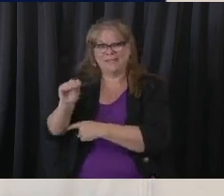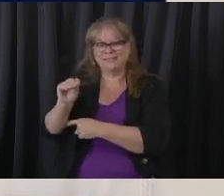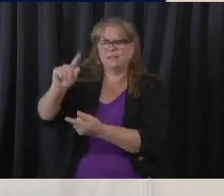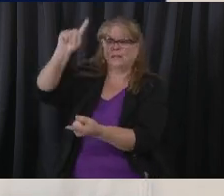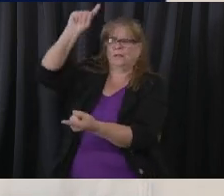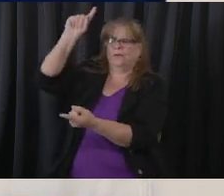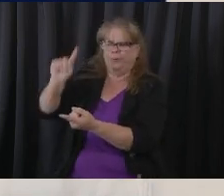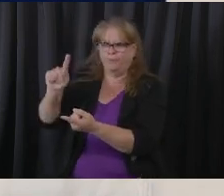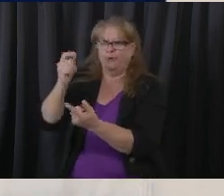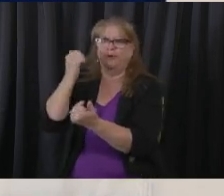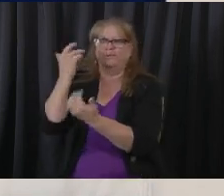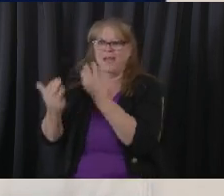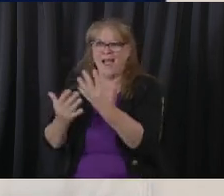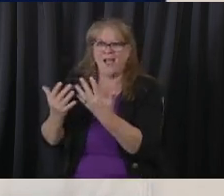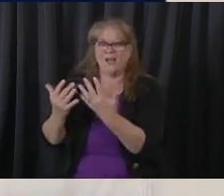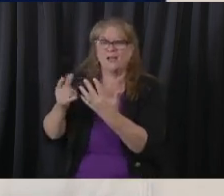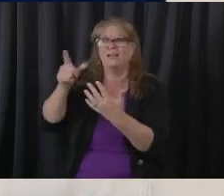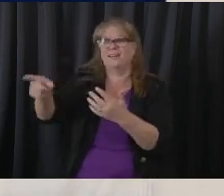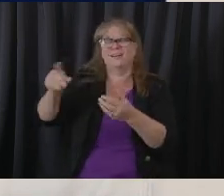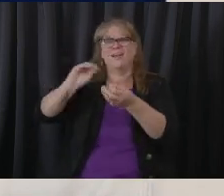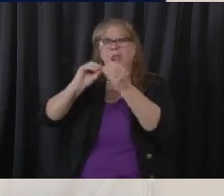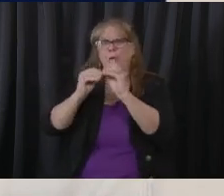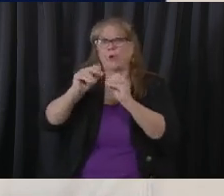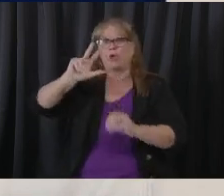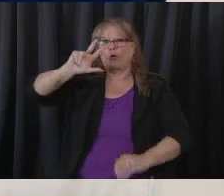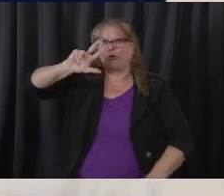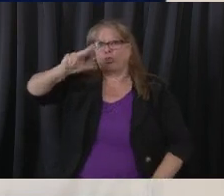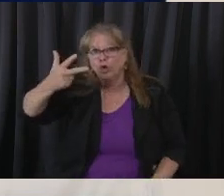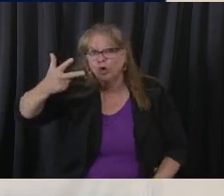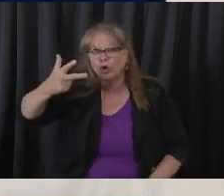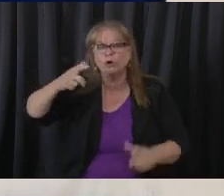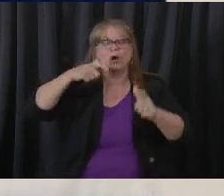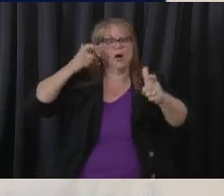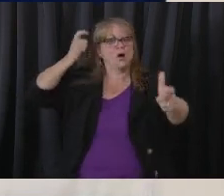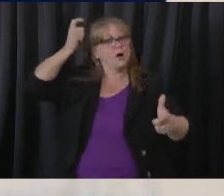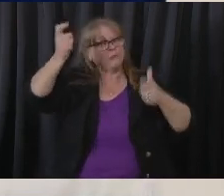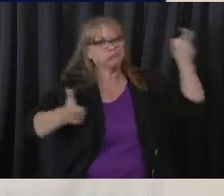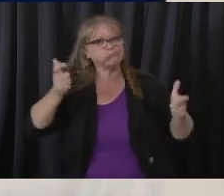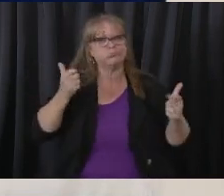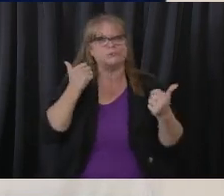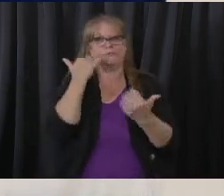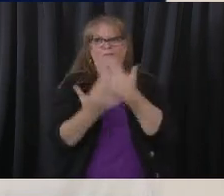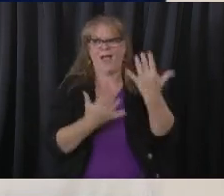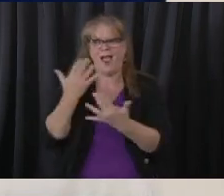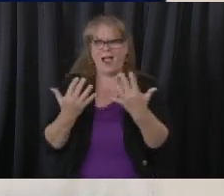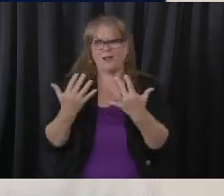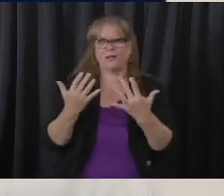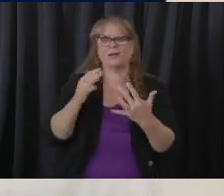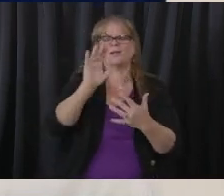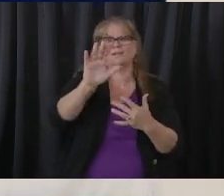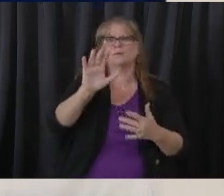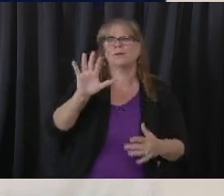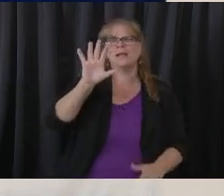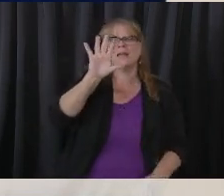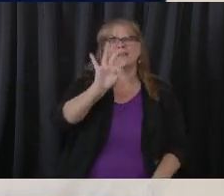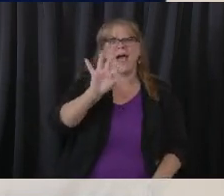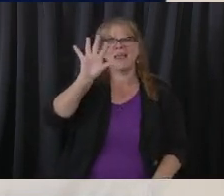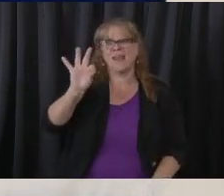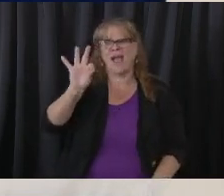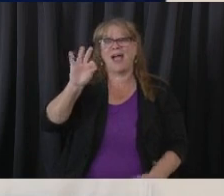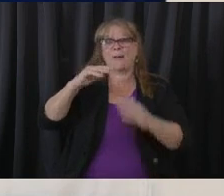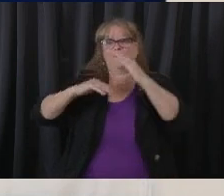history. 99 structures destroyed, and the state is a recovery task force working with the county on